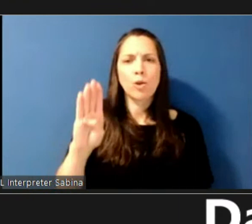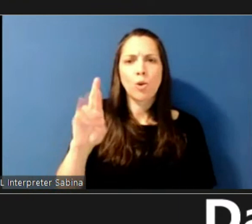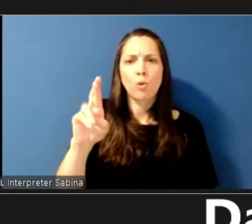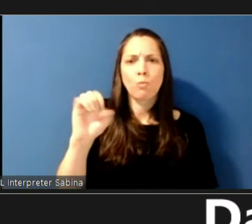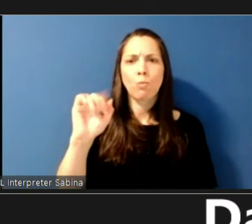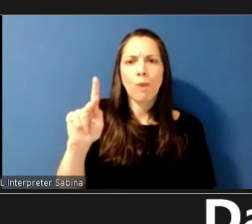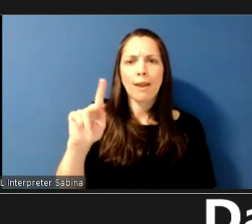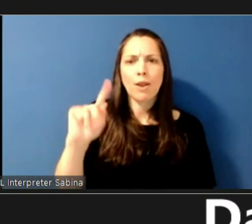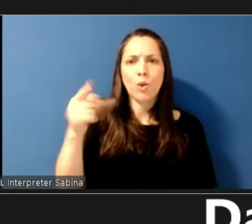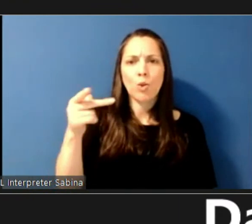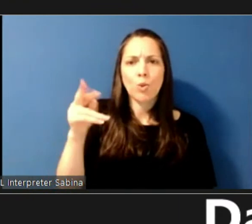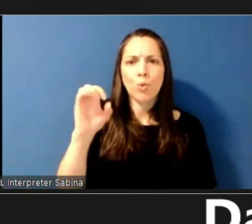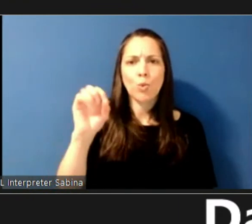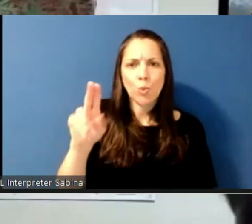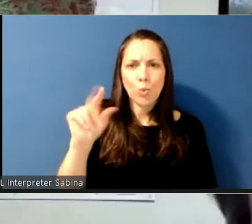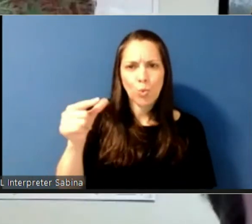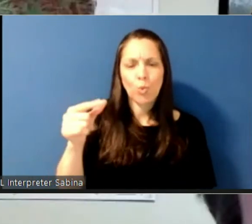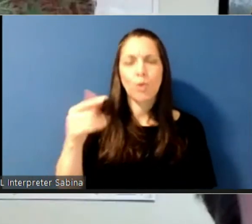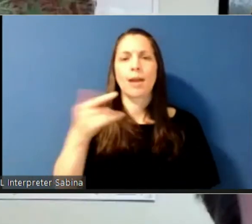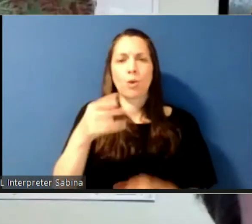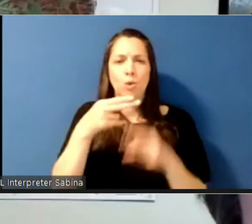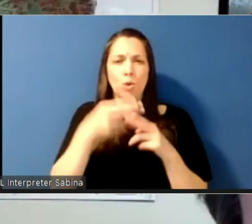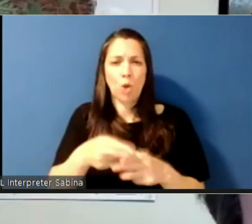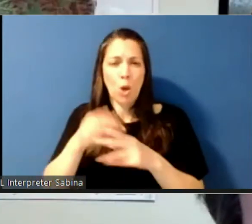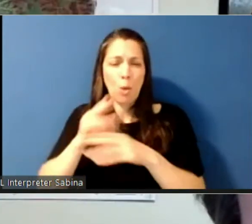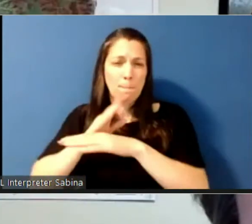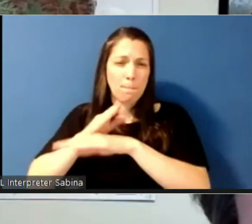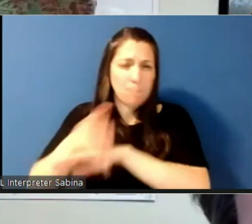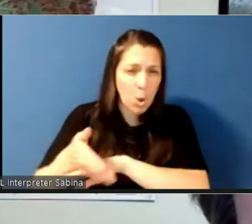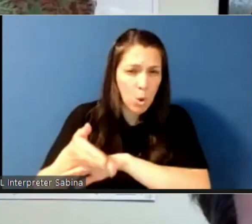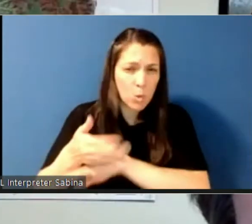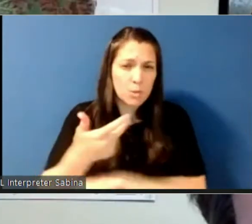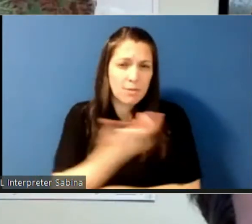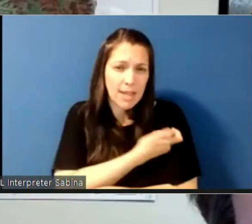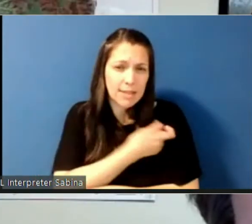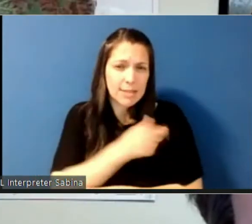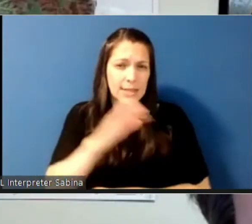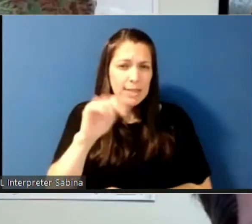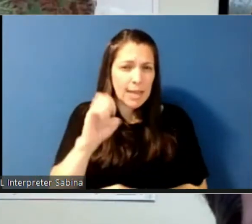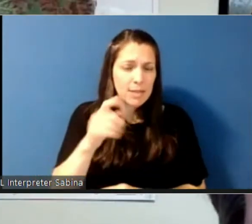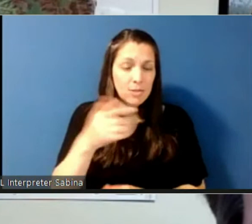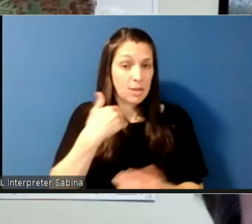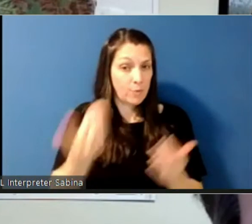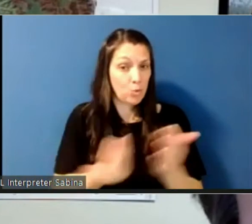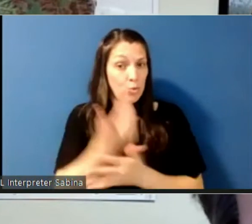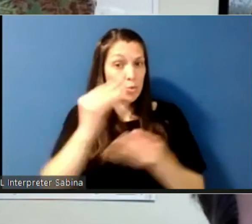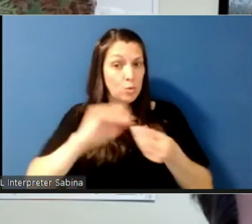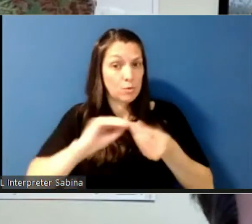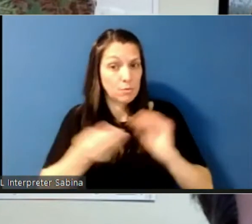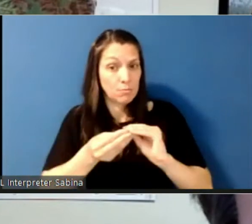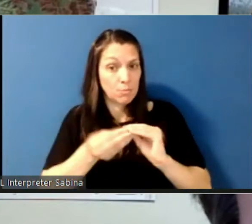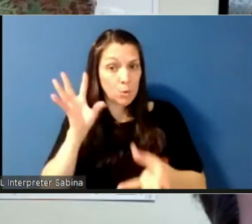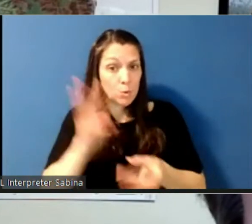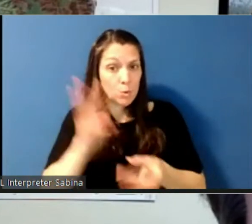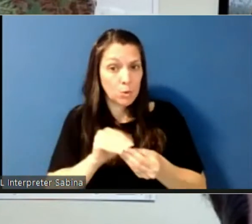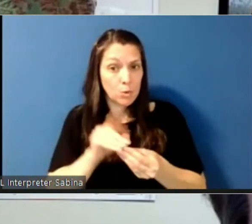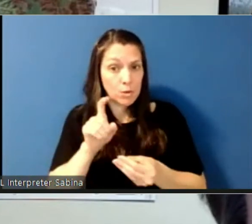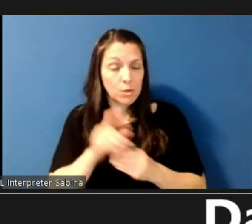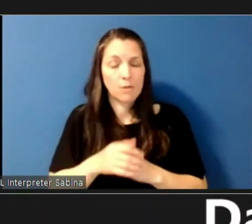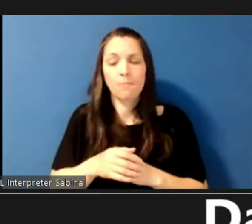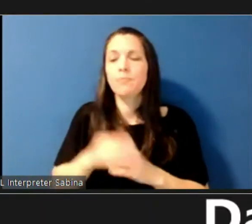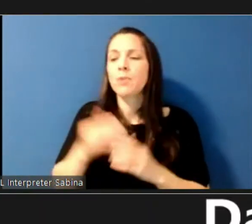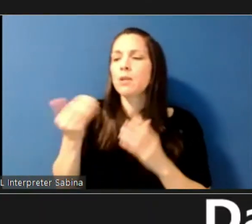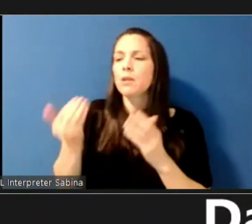post-vaccine cases. Right. So, do we have a new total? Yeah, the newest total for